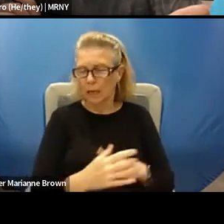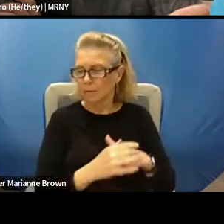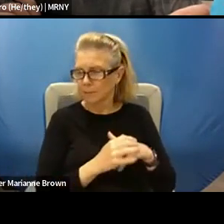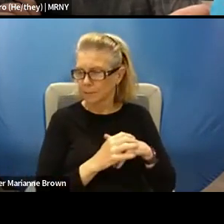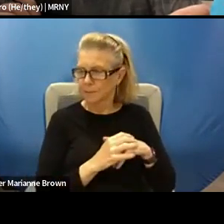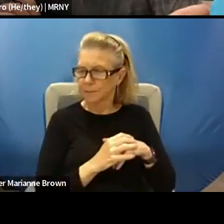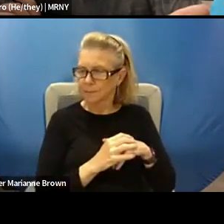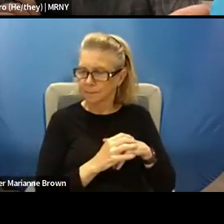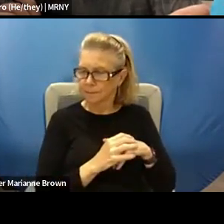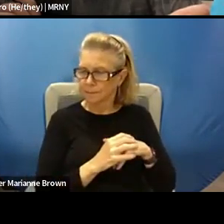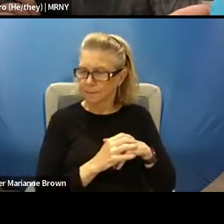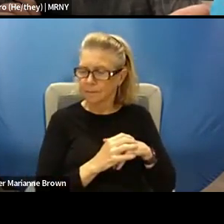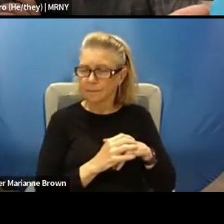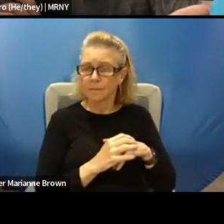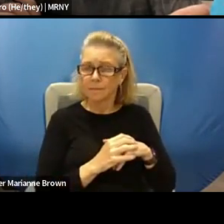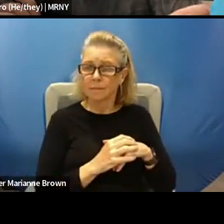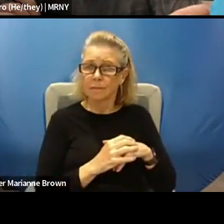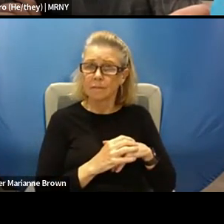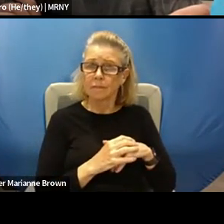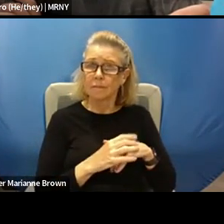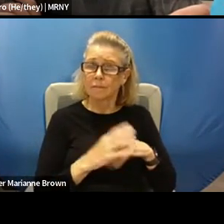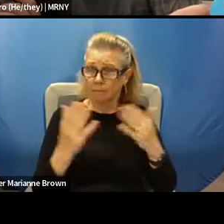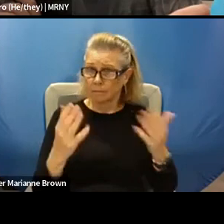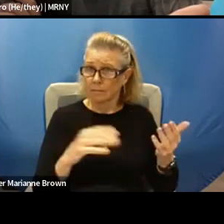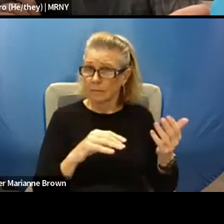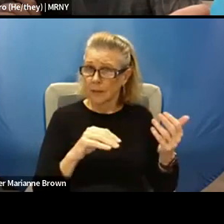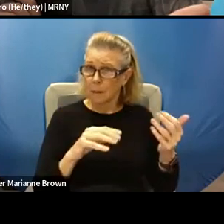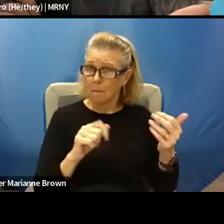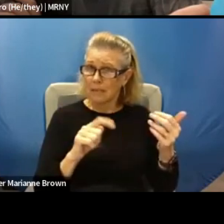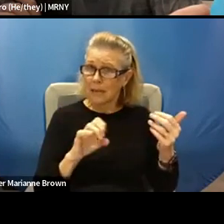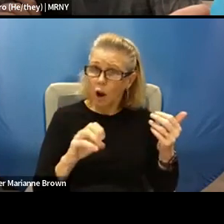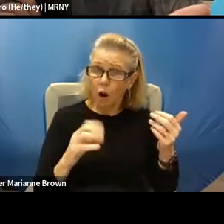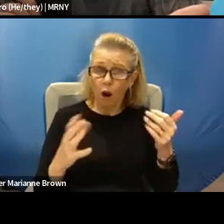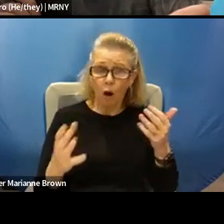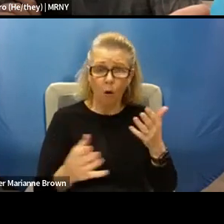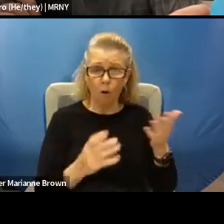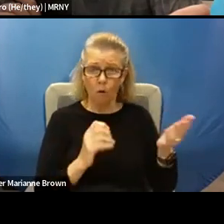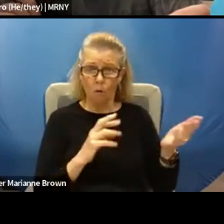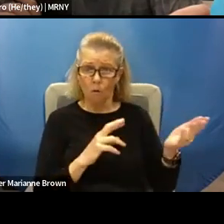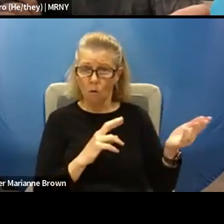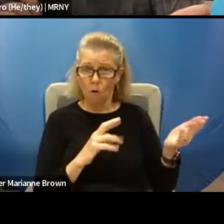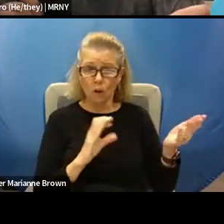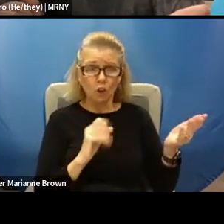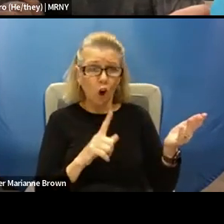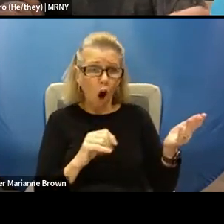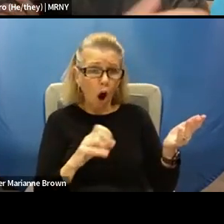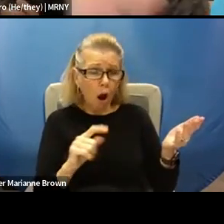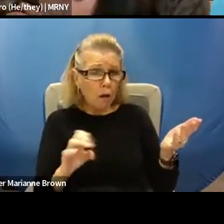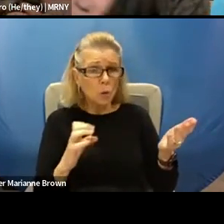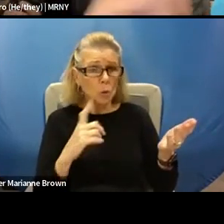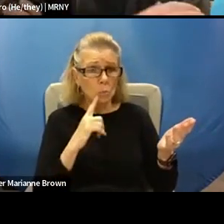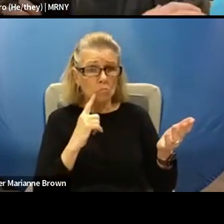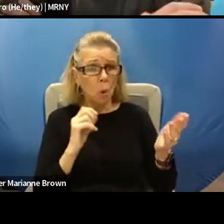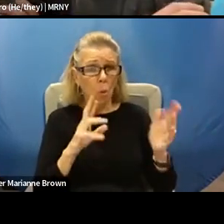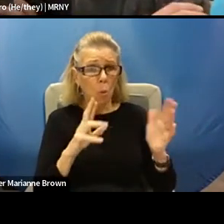Did Matteo and Shar, do you want to jump in, or would you rather we move on?